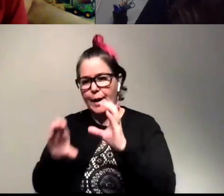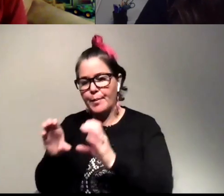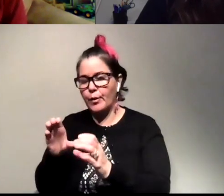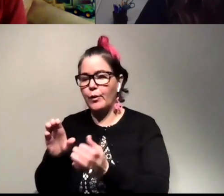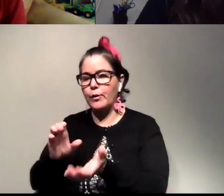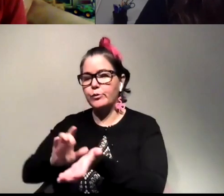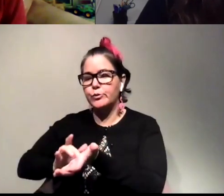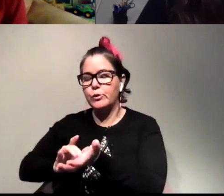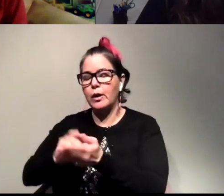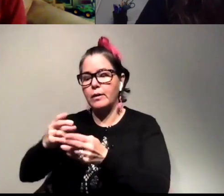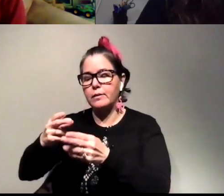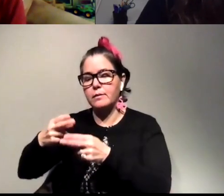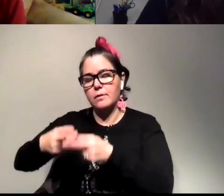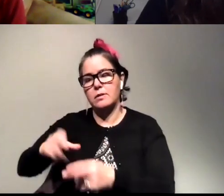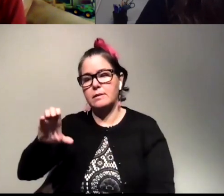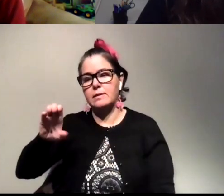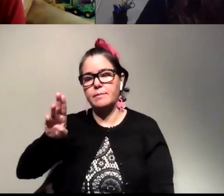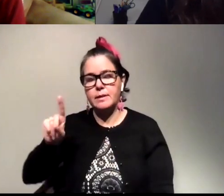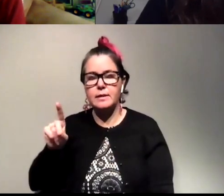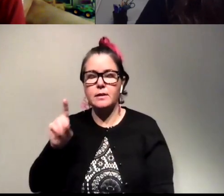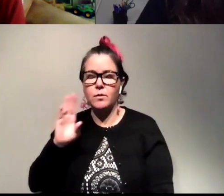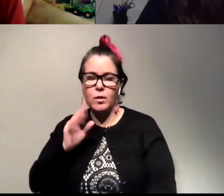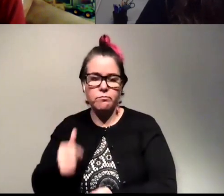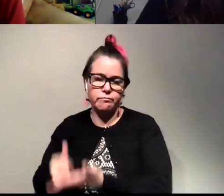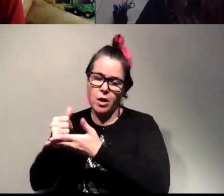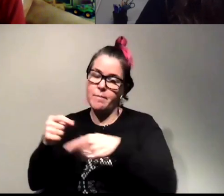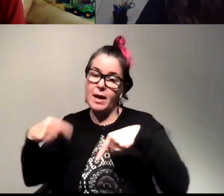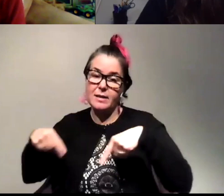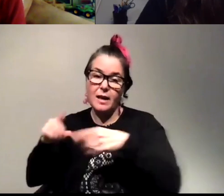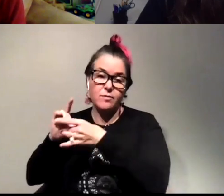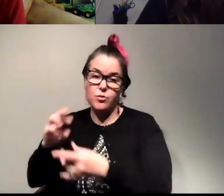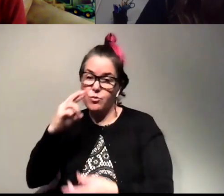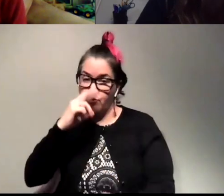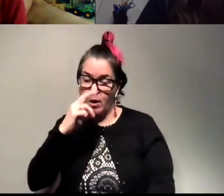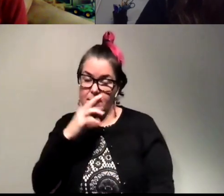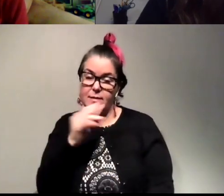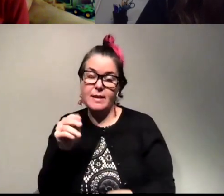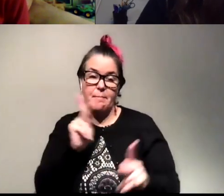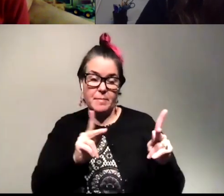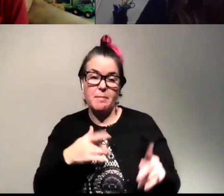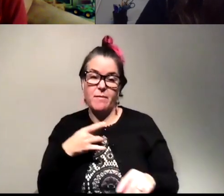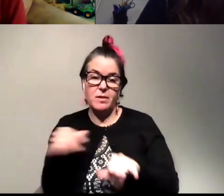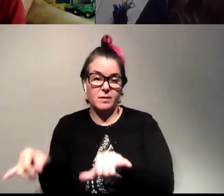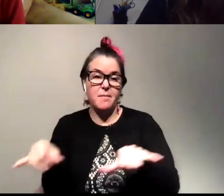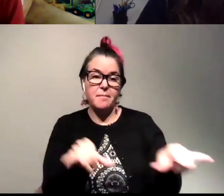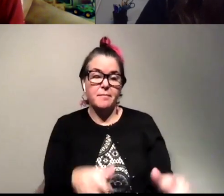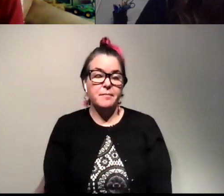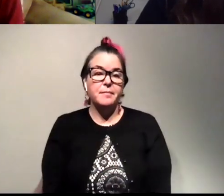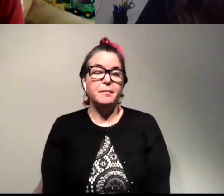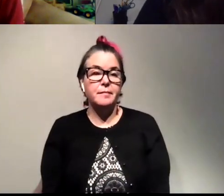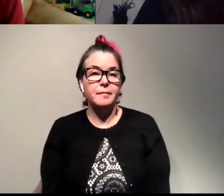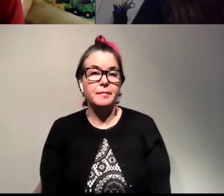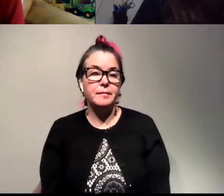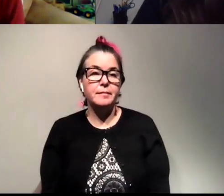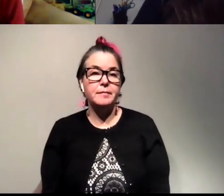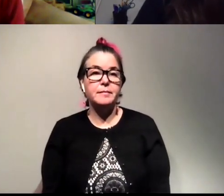cannabis called CBD definitely alleviates anxiety in rats. And a lot of people feel that it does that for them as well. Is there